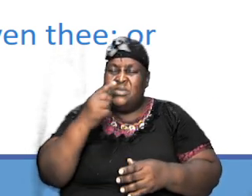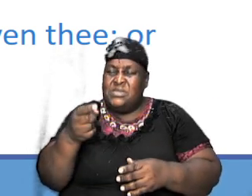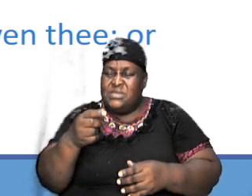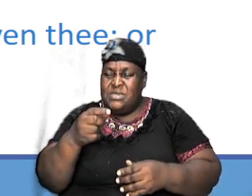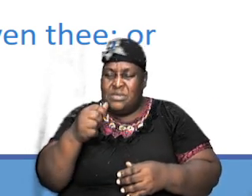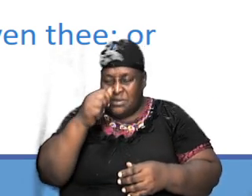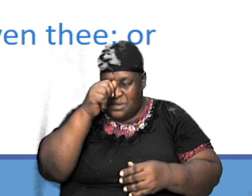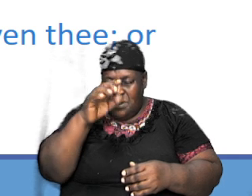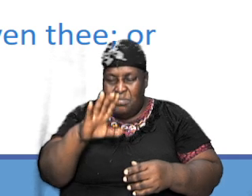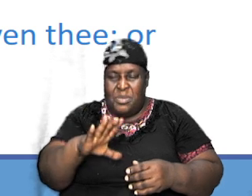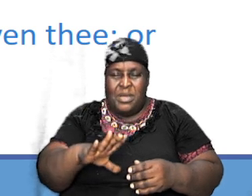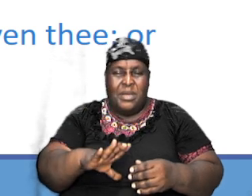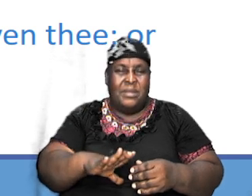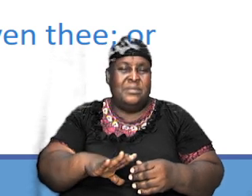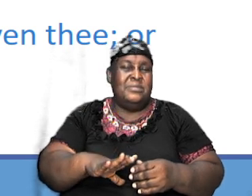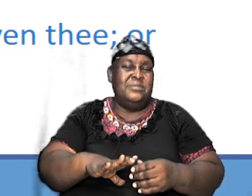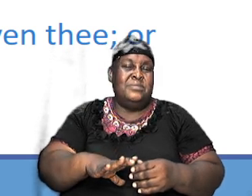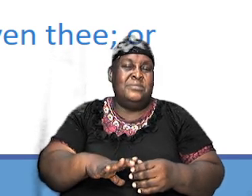man,